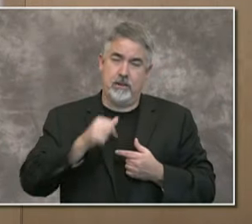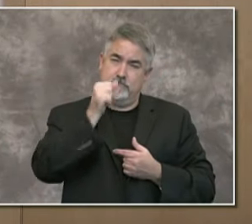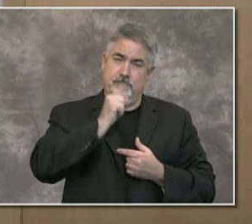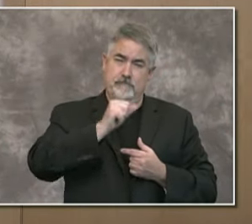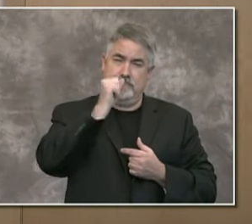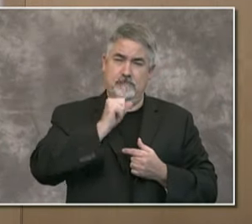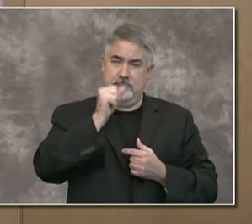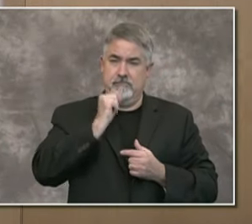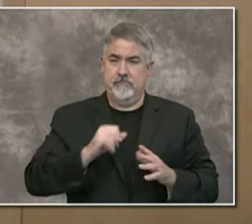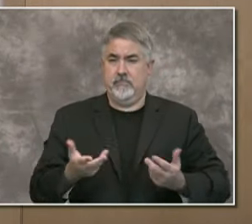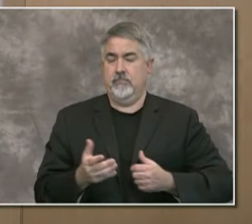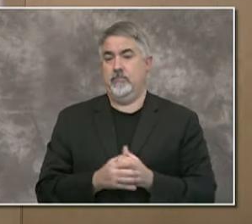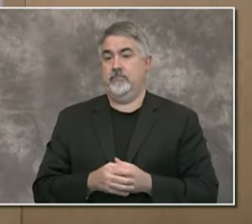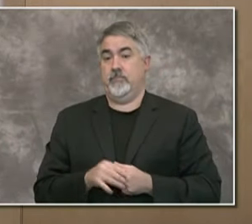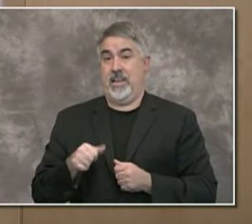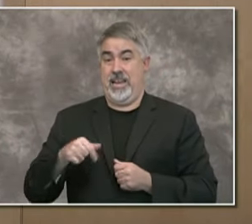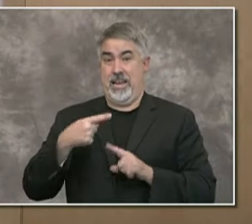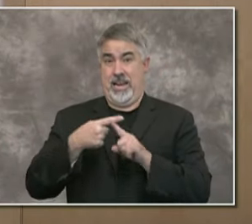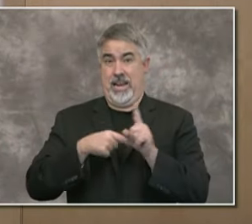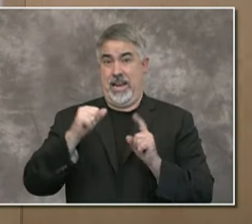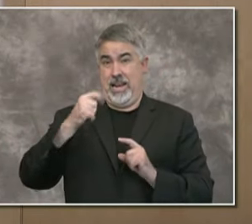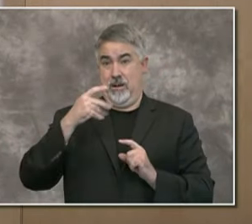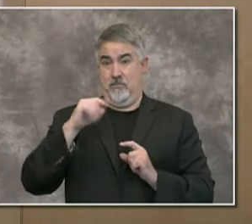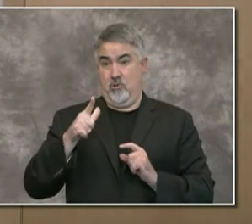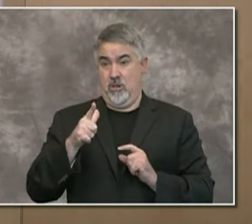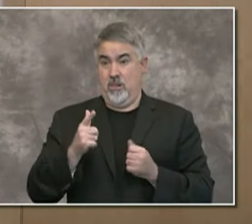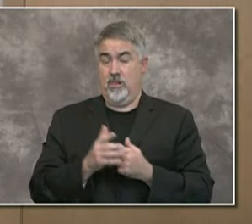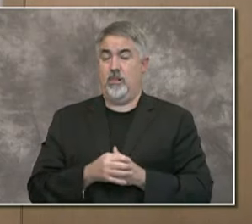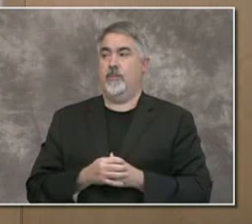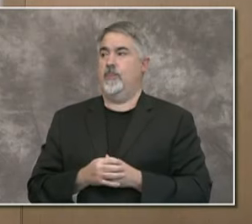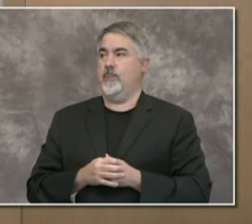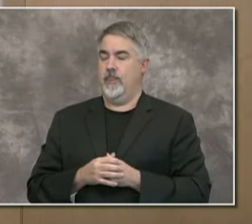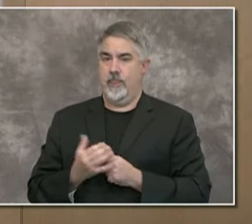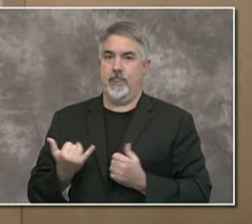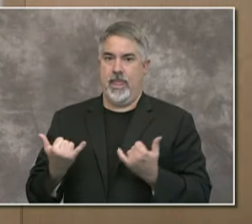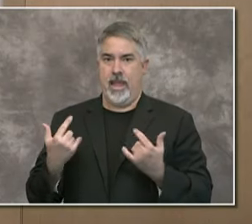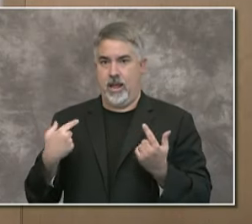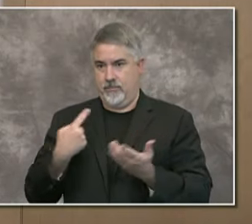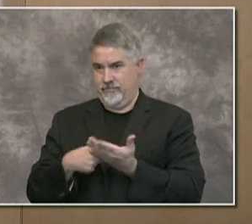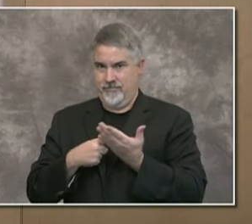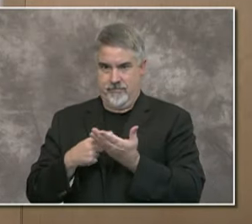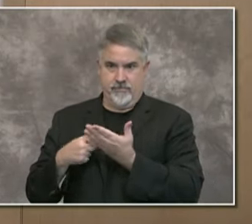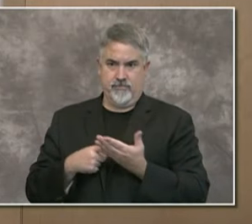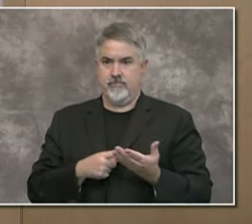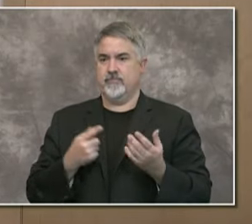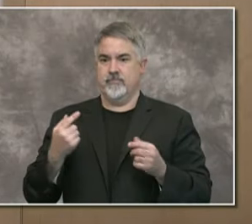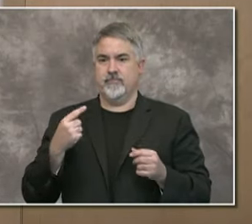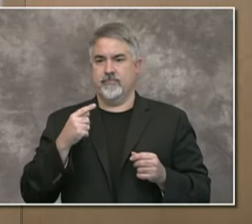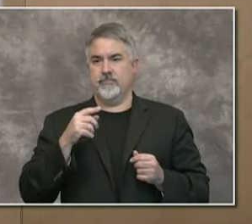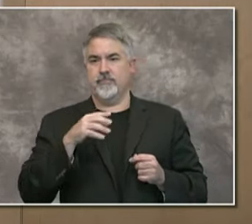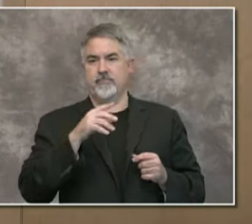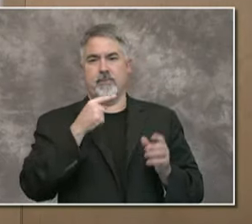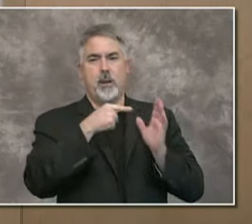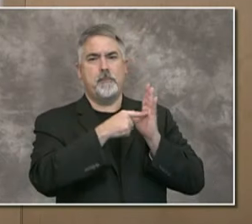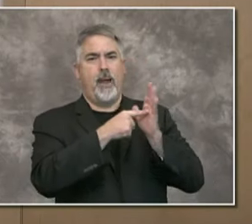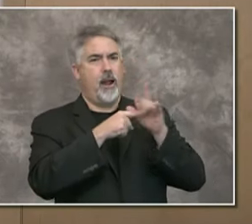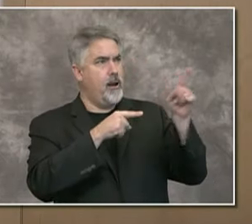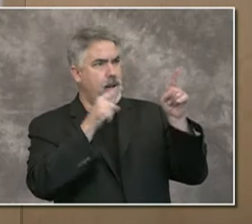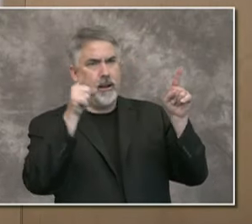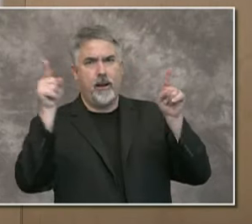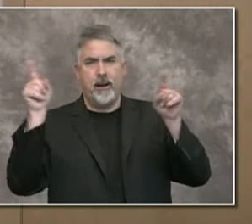see where we are. And again, we are doing the modeling and working with local